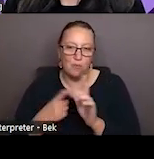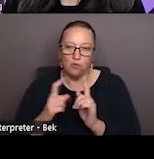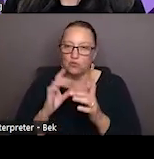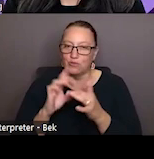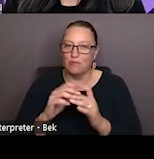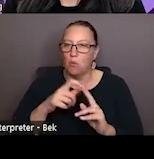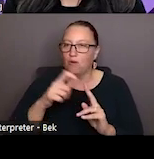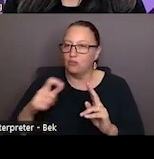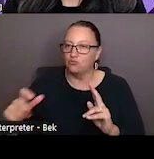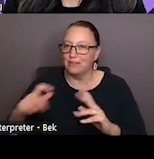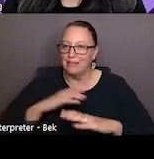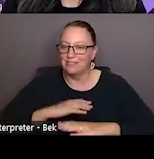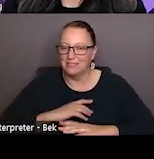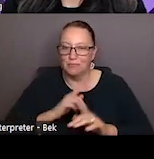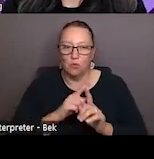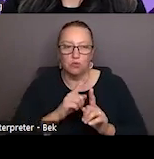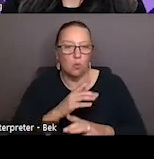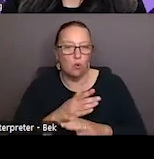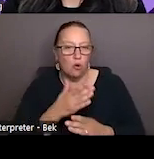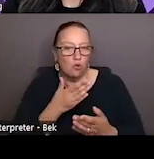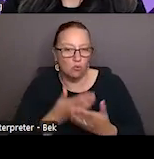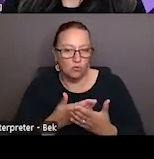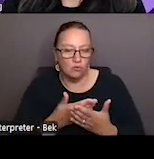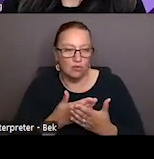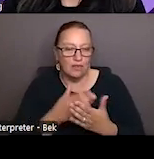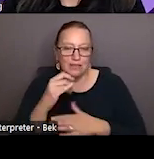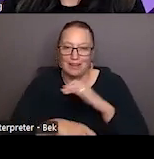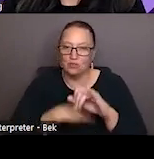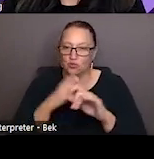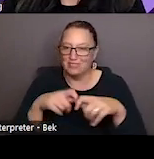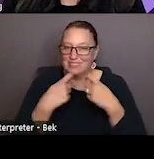team alongside Eliza on the Asia Pacific Arts Awards.